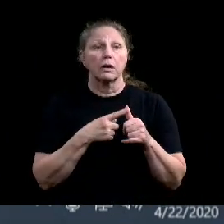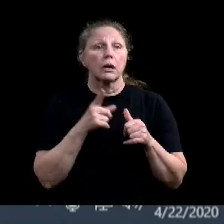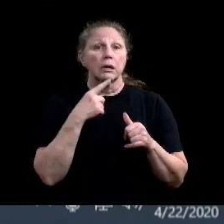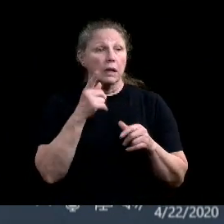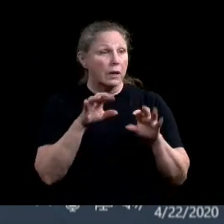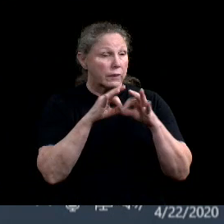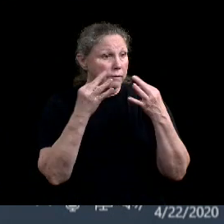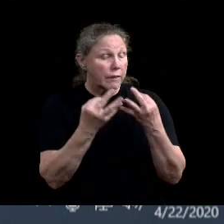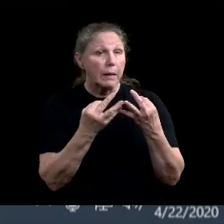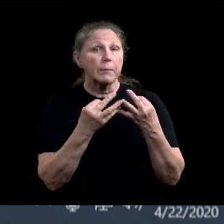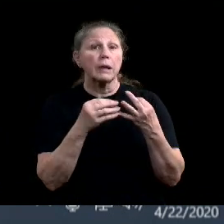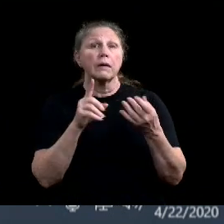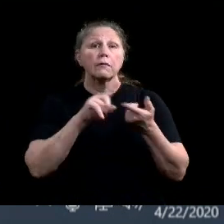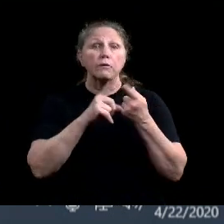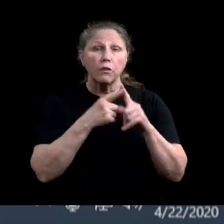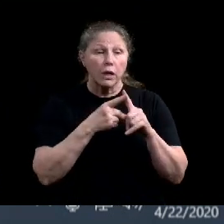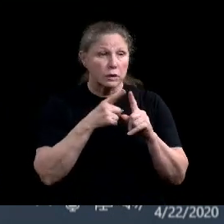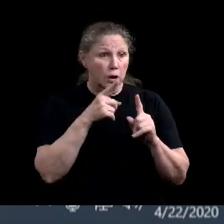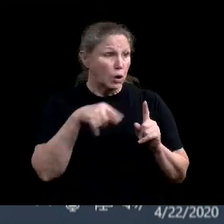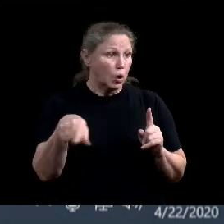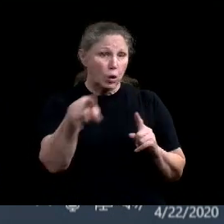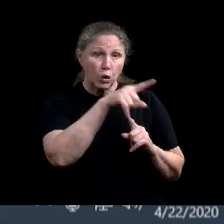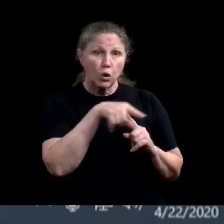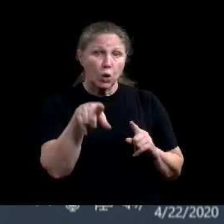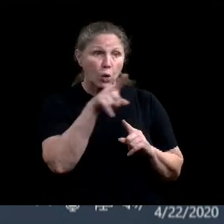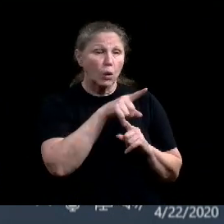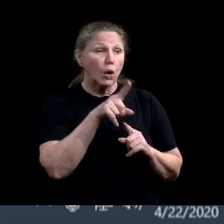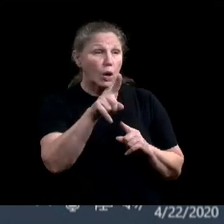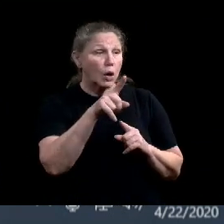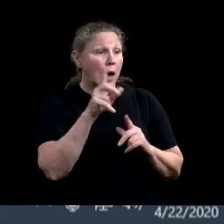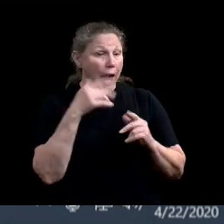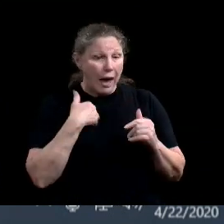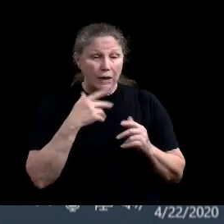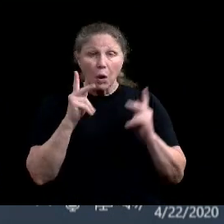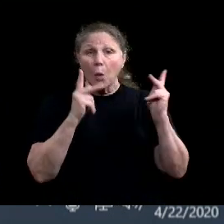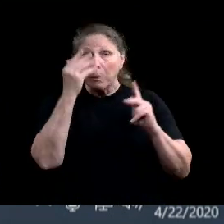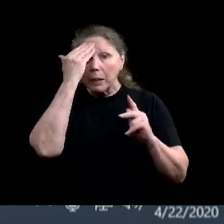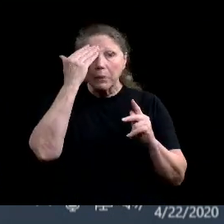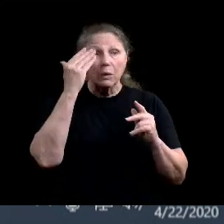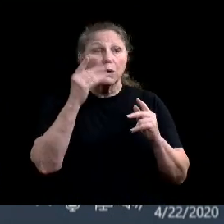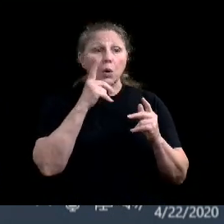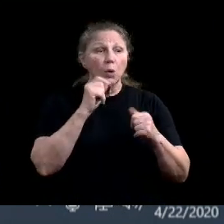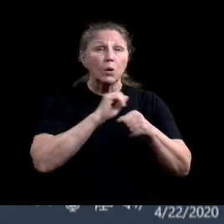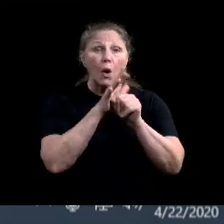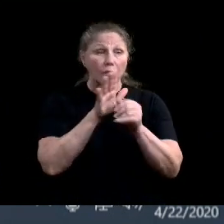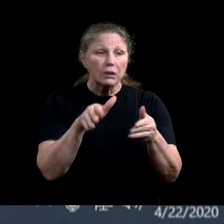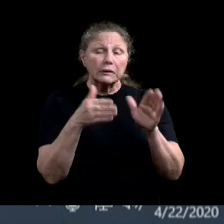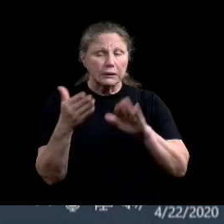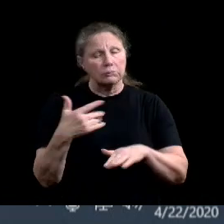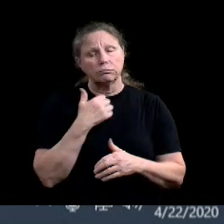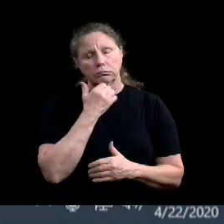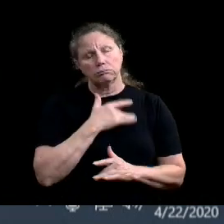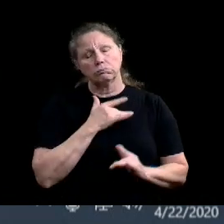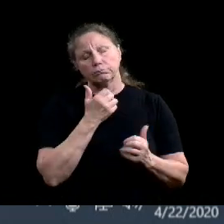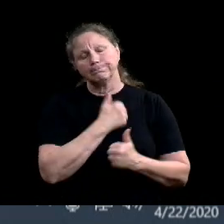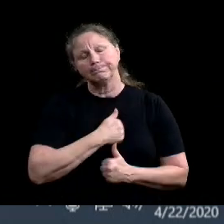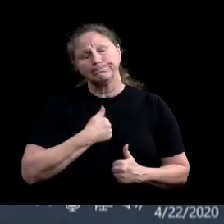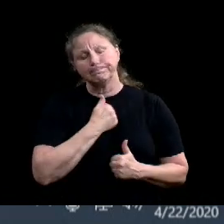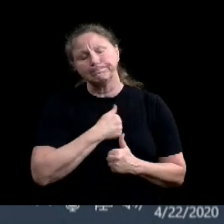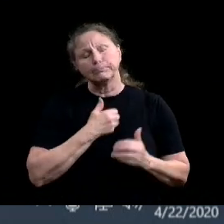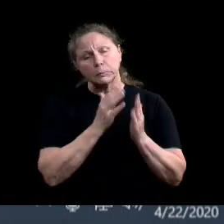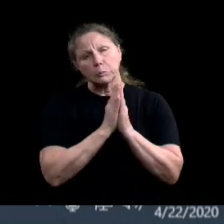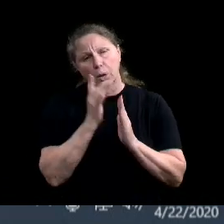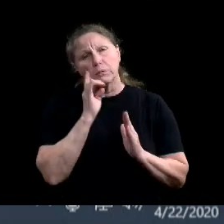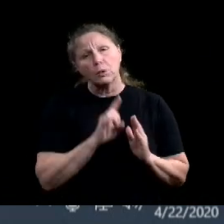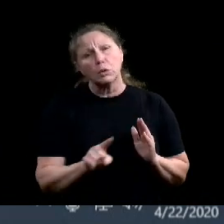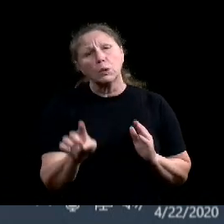their battle with the COVID-19 virus here in McLennan County. And our prayers go out to those who are suffering with the virus at this